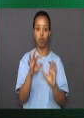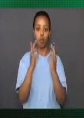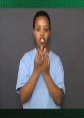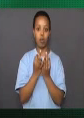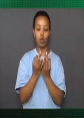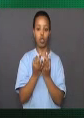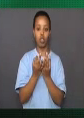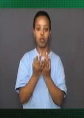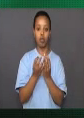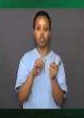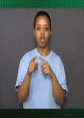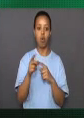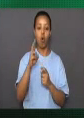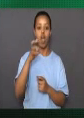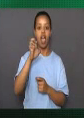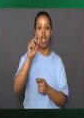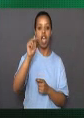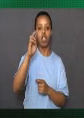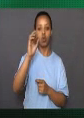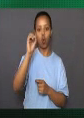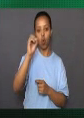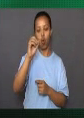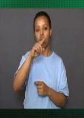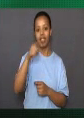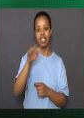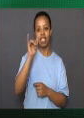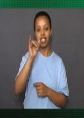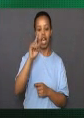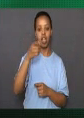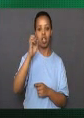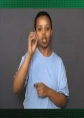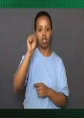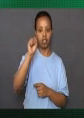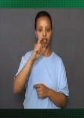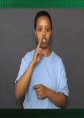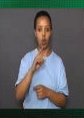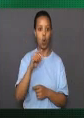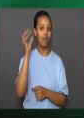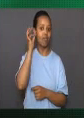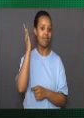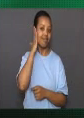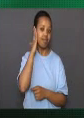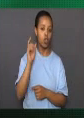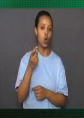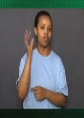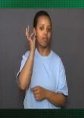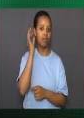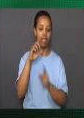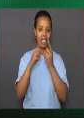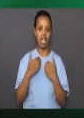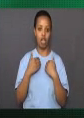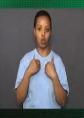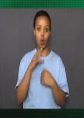are heterozygous for unattached earlobes, meaning that each has a